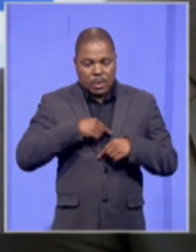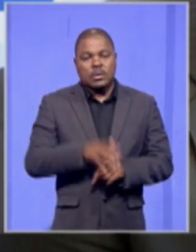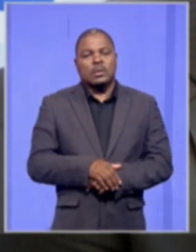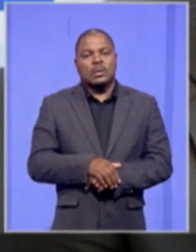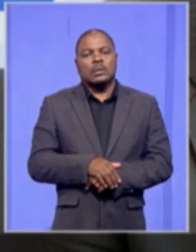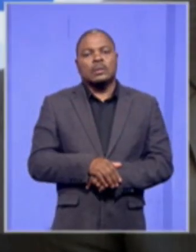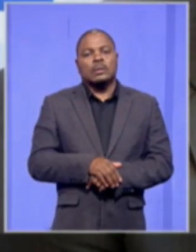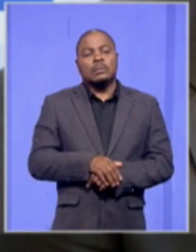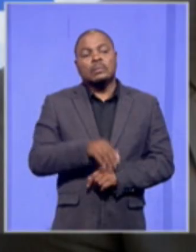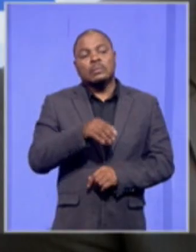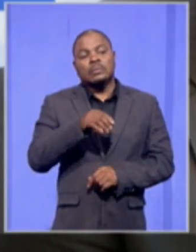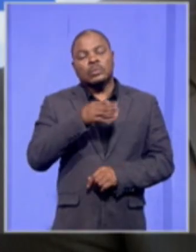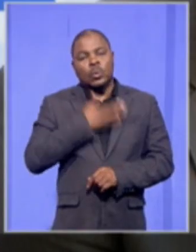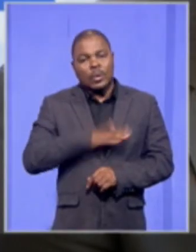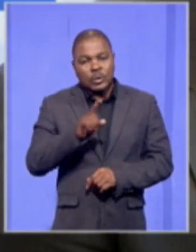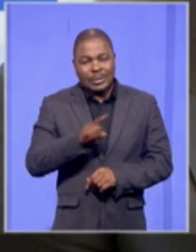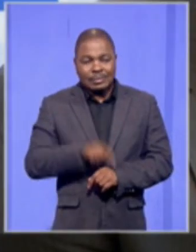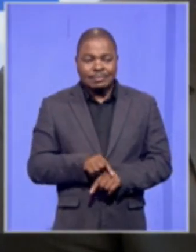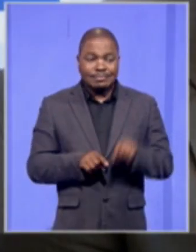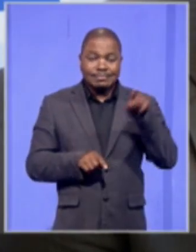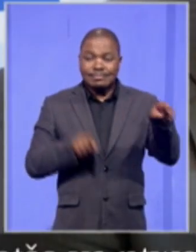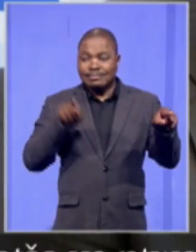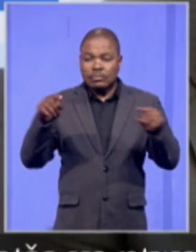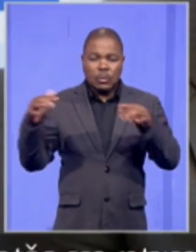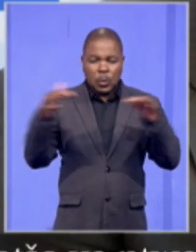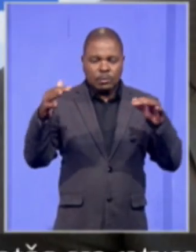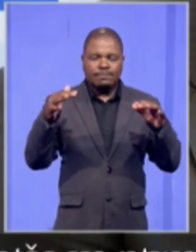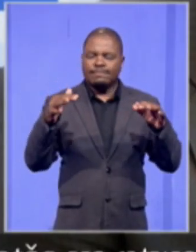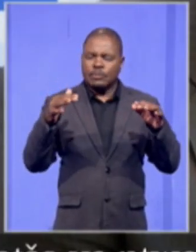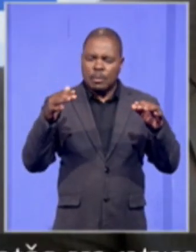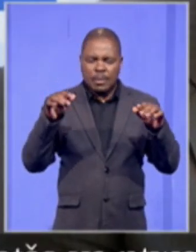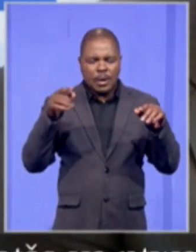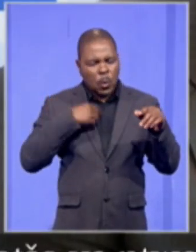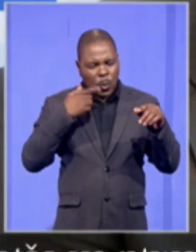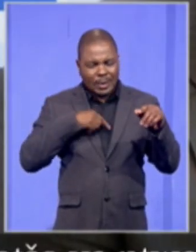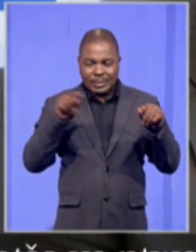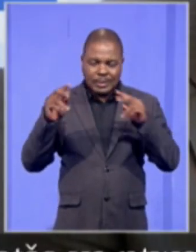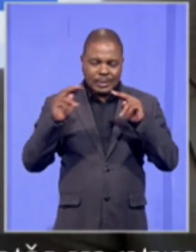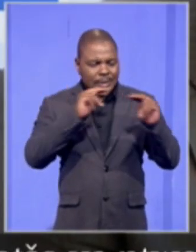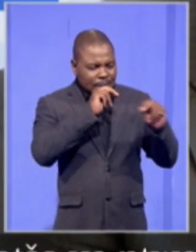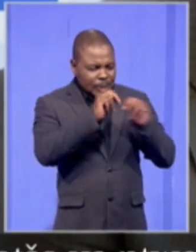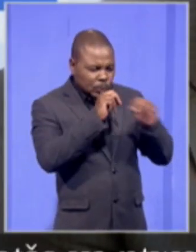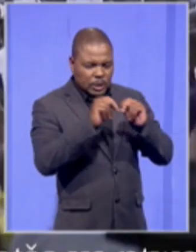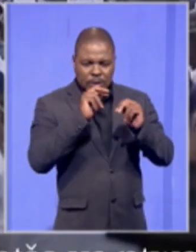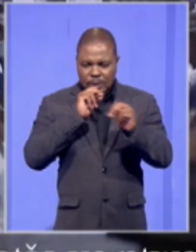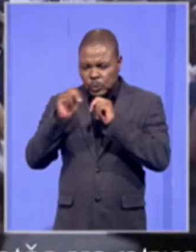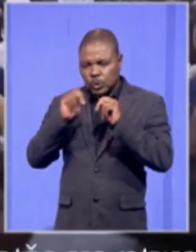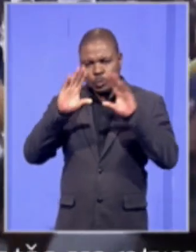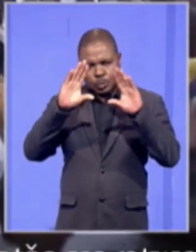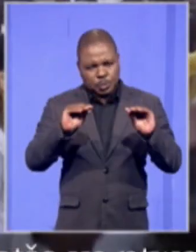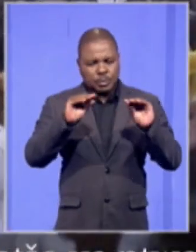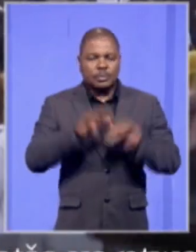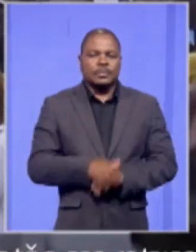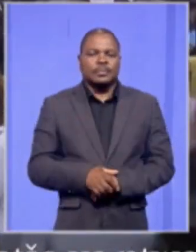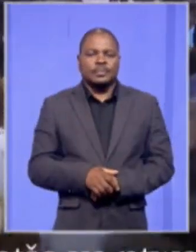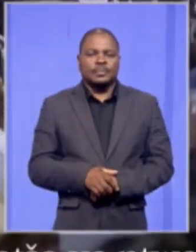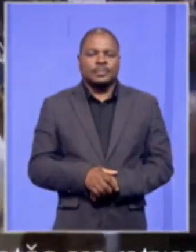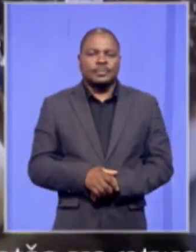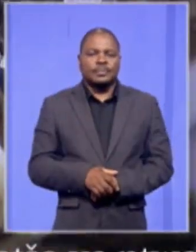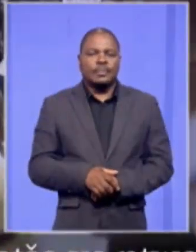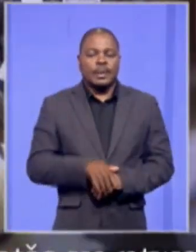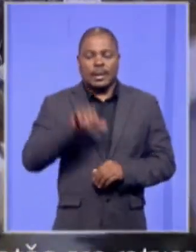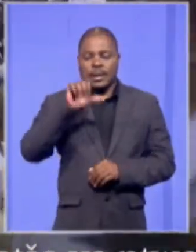DRC is to force the parties to go into a negotiation, a peaceful negotiation. Bjalo ka ge baetapele